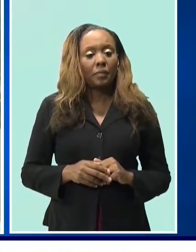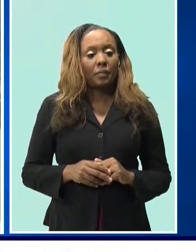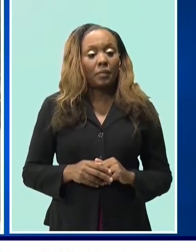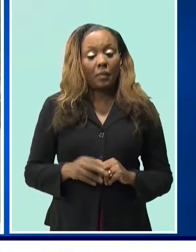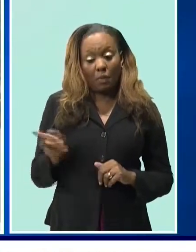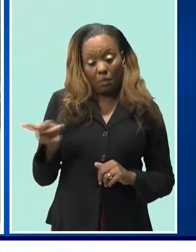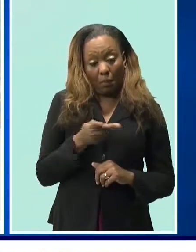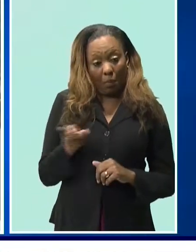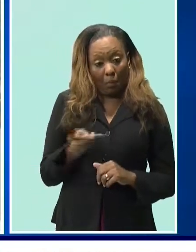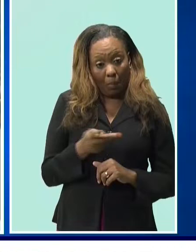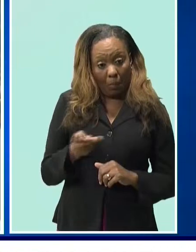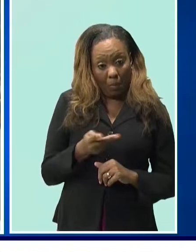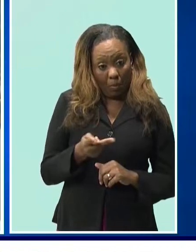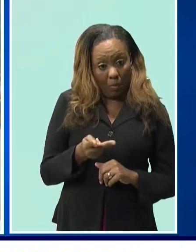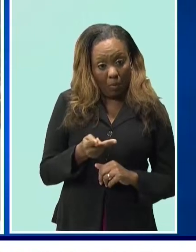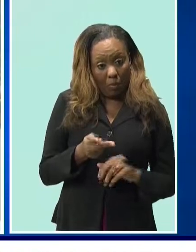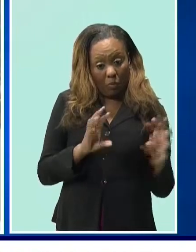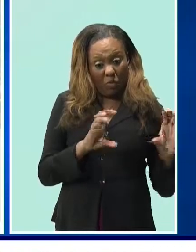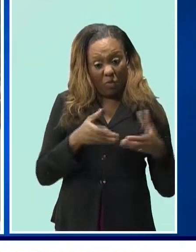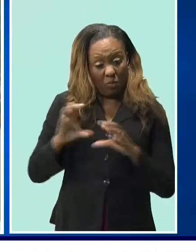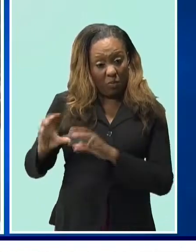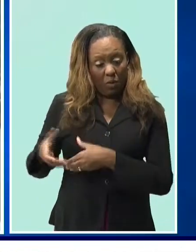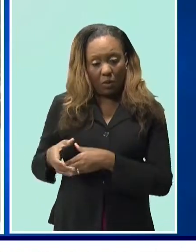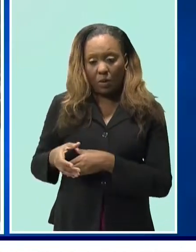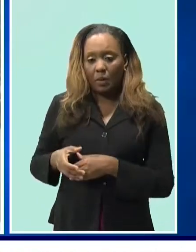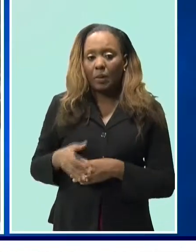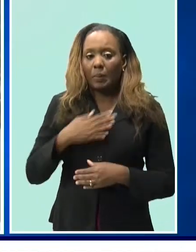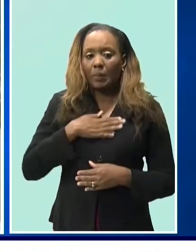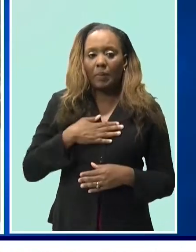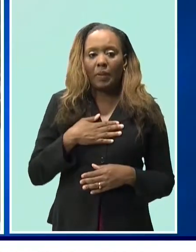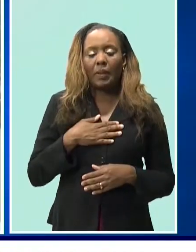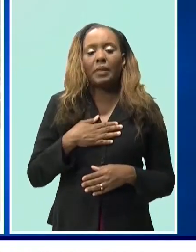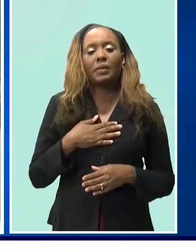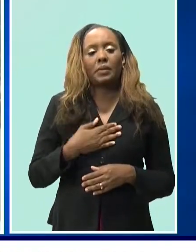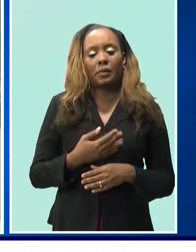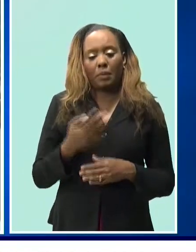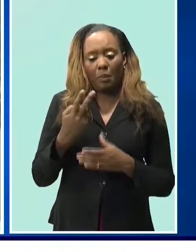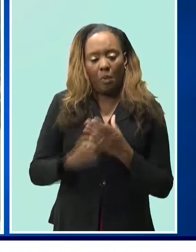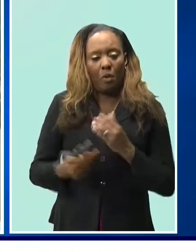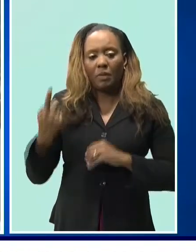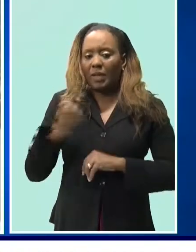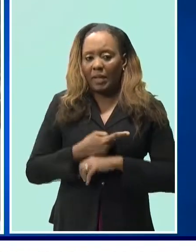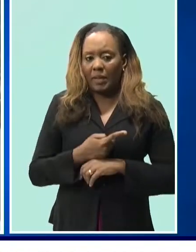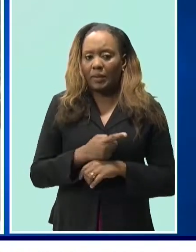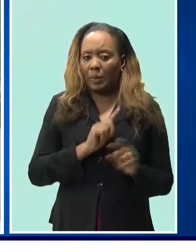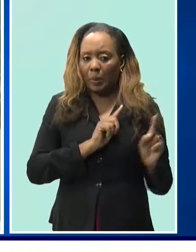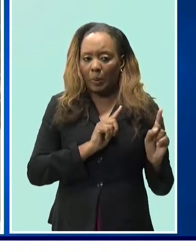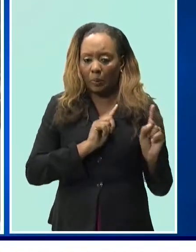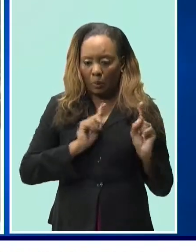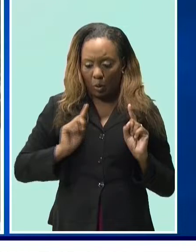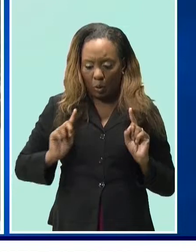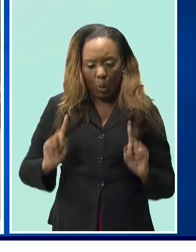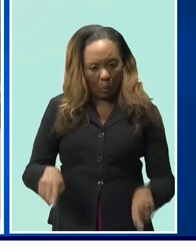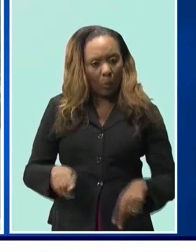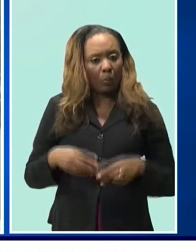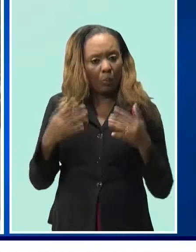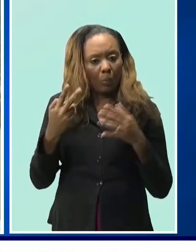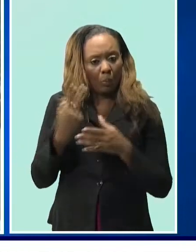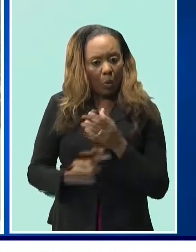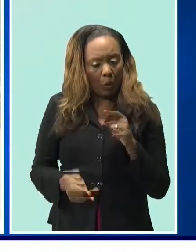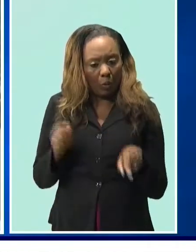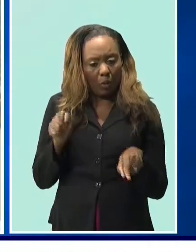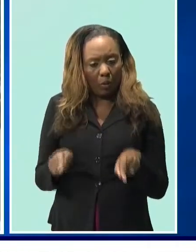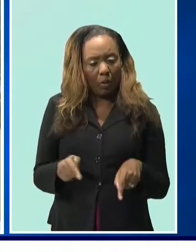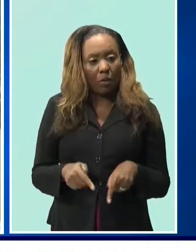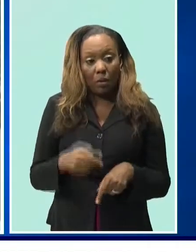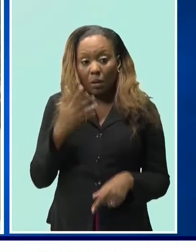or persons with disabilities to stick to those 2 days which have been identified. basically because we want to ensure that